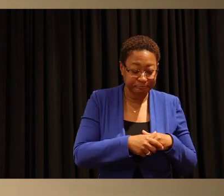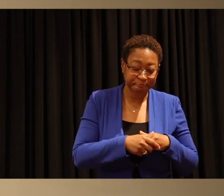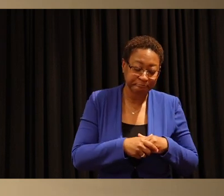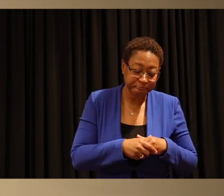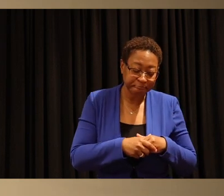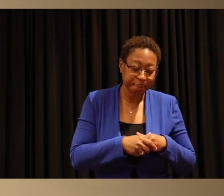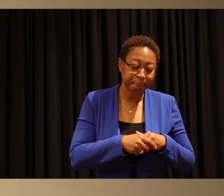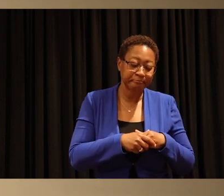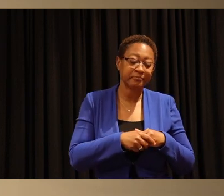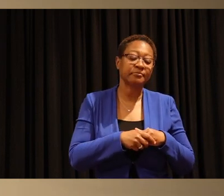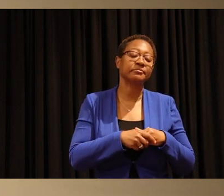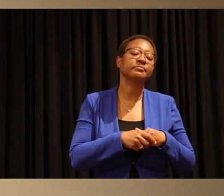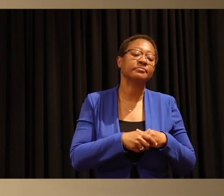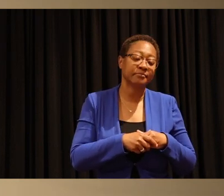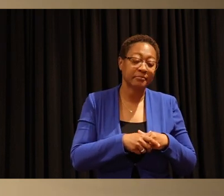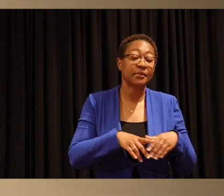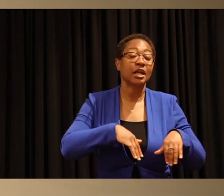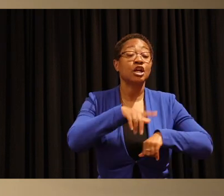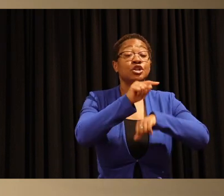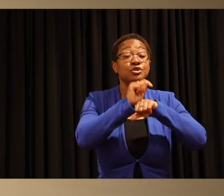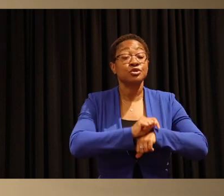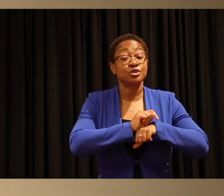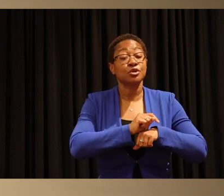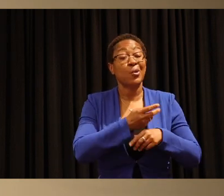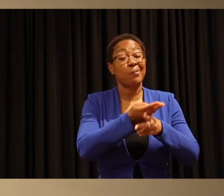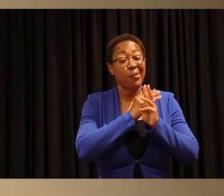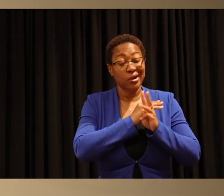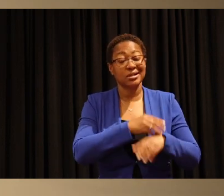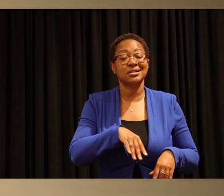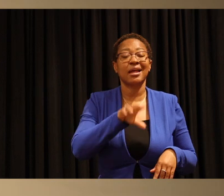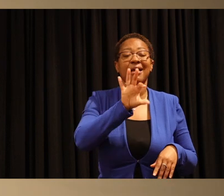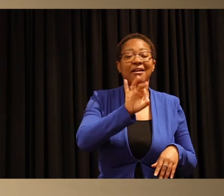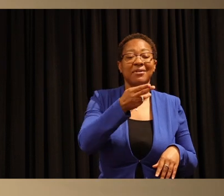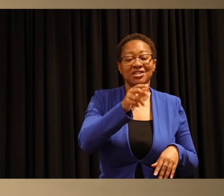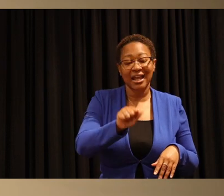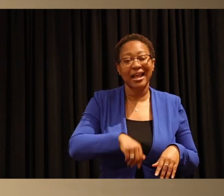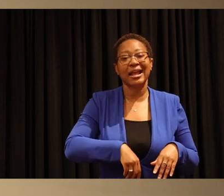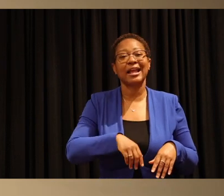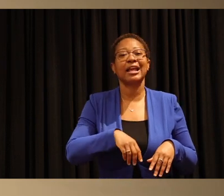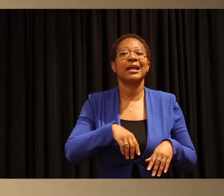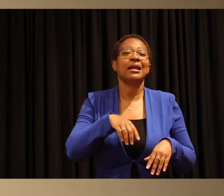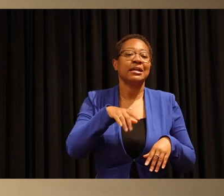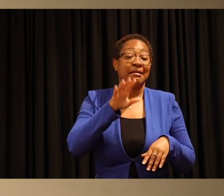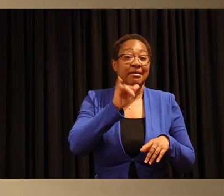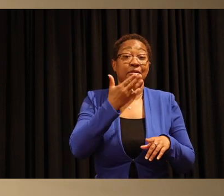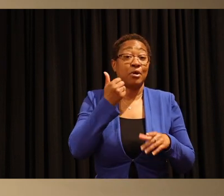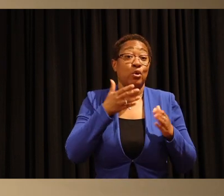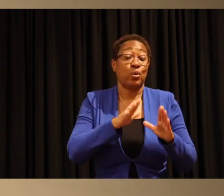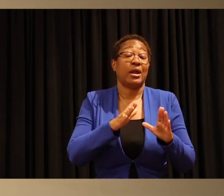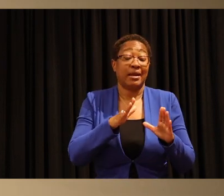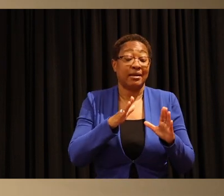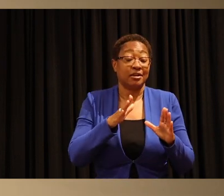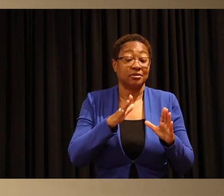Traditional mortgages, conventional, FHA, VA. Conventional is a better way to go if you qualify. There's